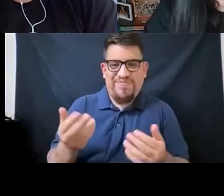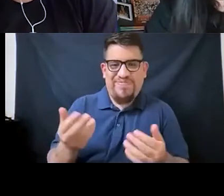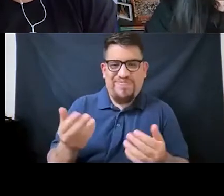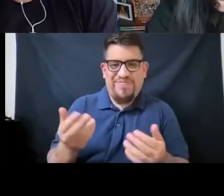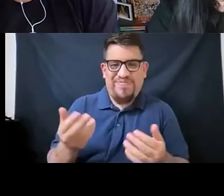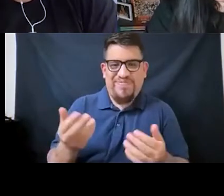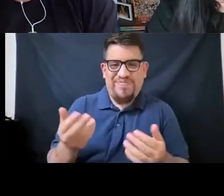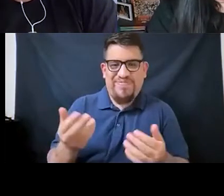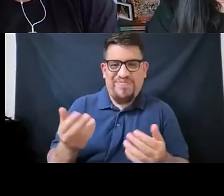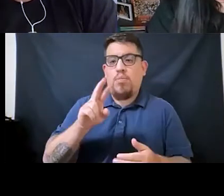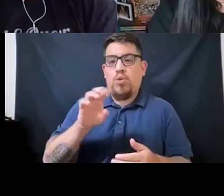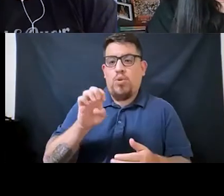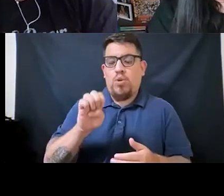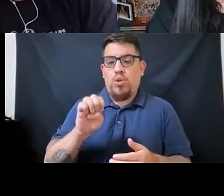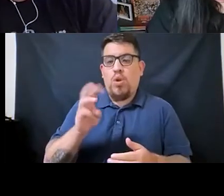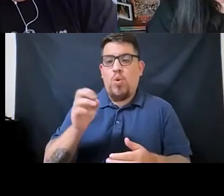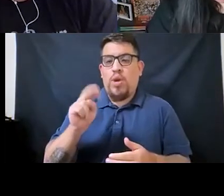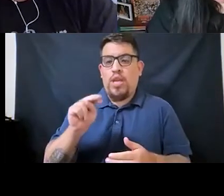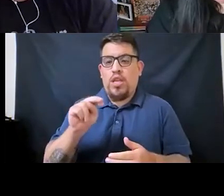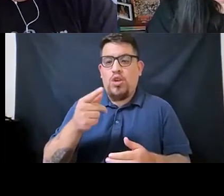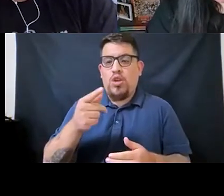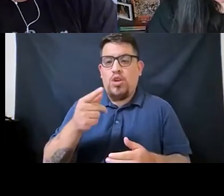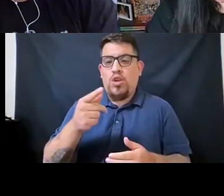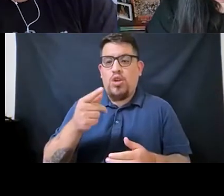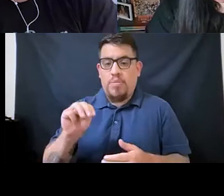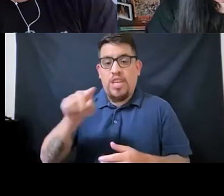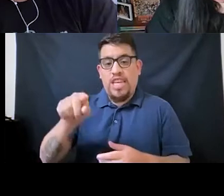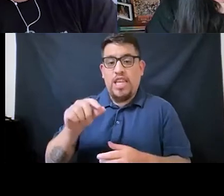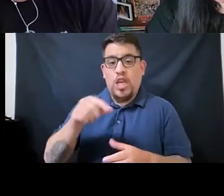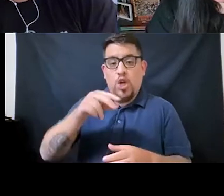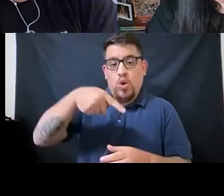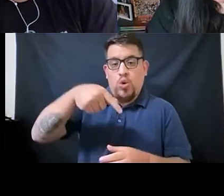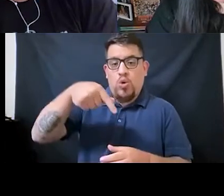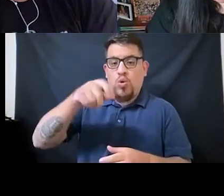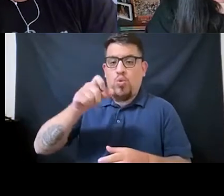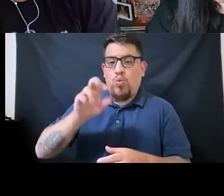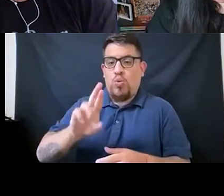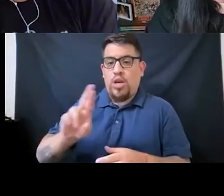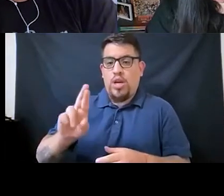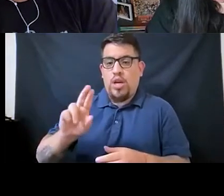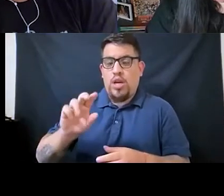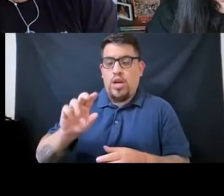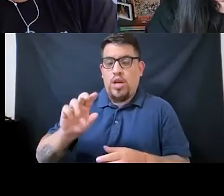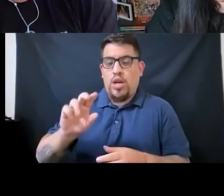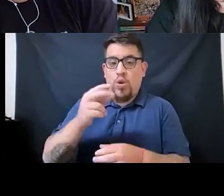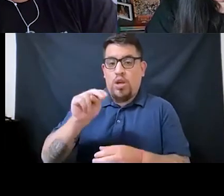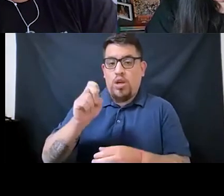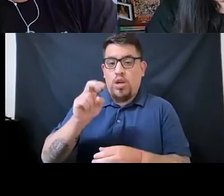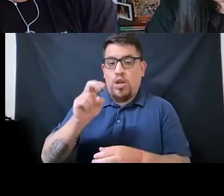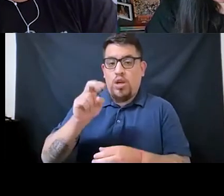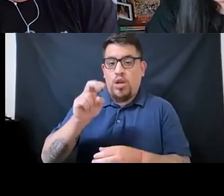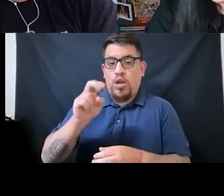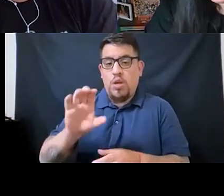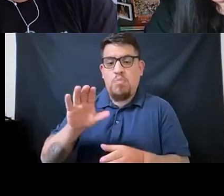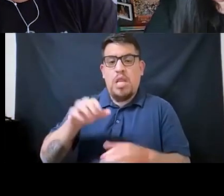Owens Grimm. Bruce is a queer ghost nerd based in Chicago. He is the co-editor of Fat and